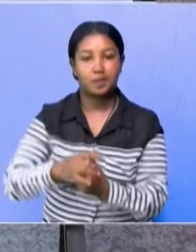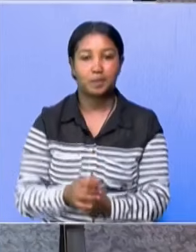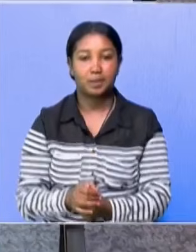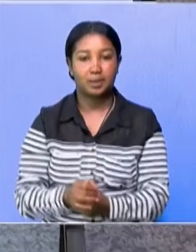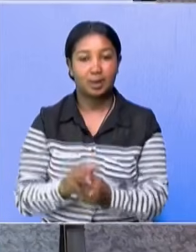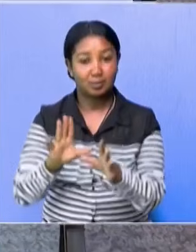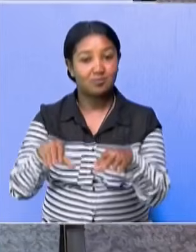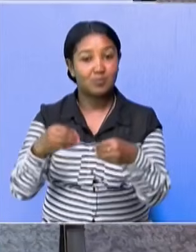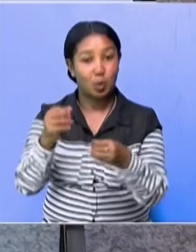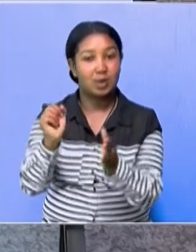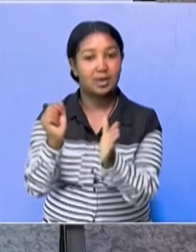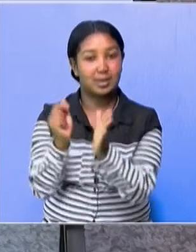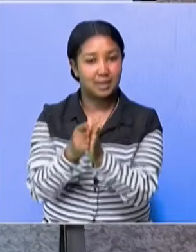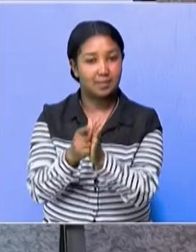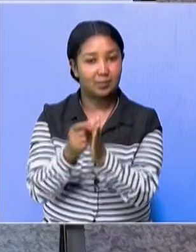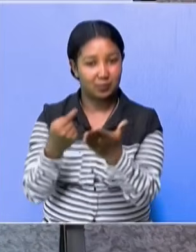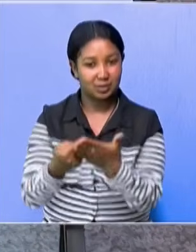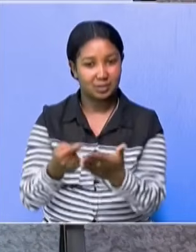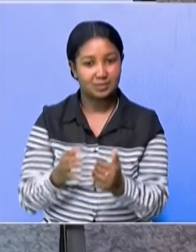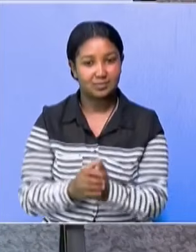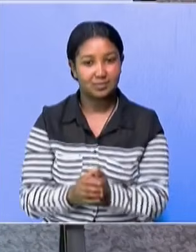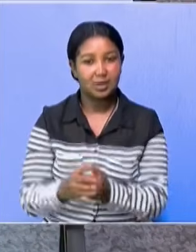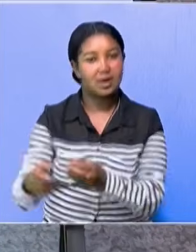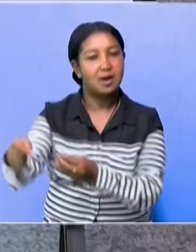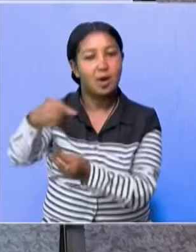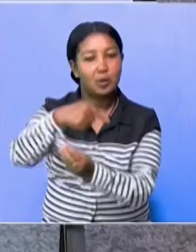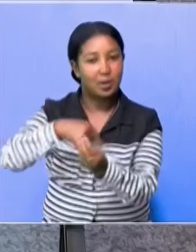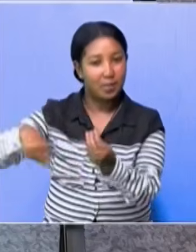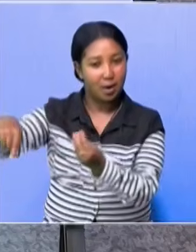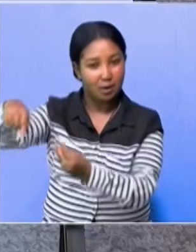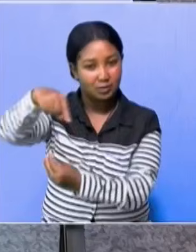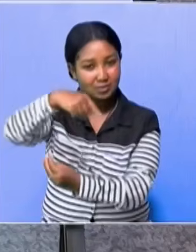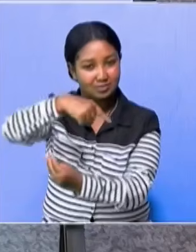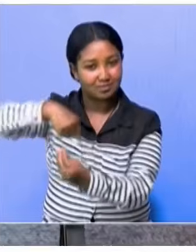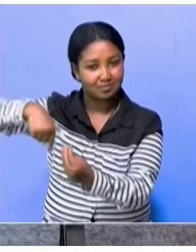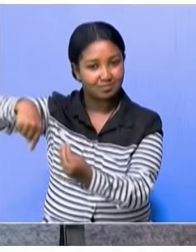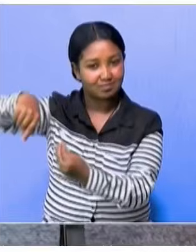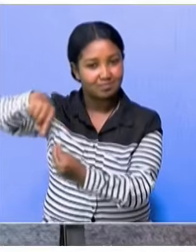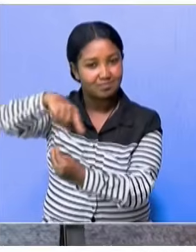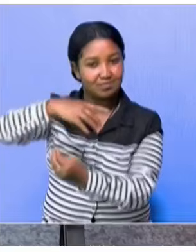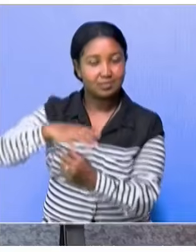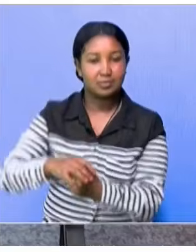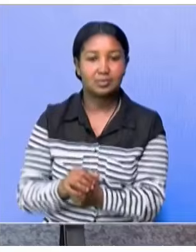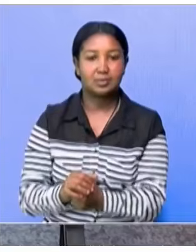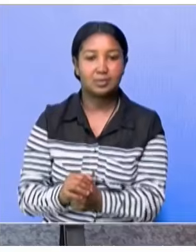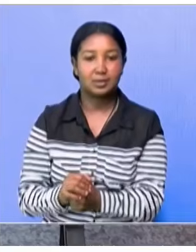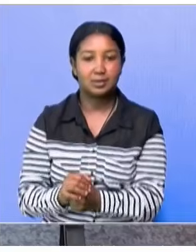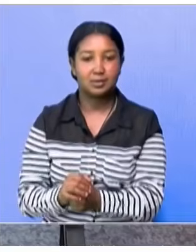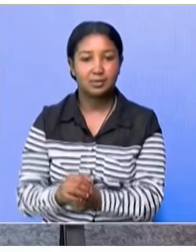I'm going to give you one sample example for this. Roundabout. Vehicles